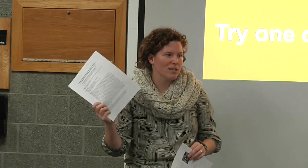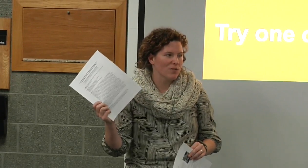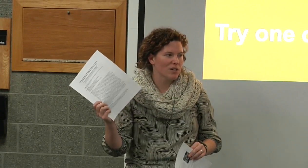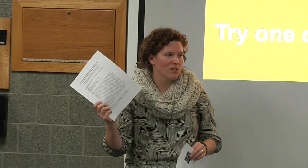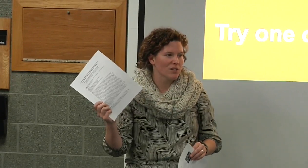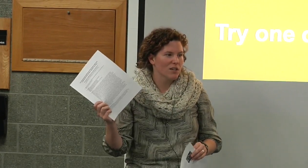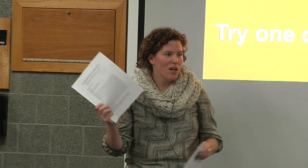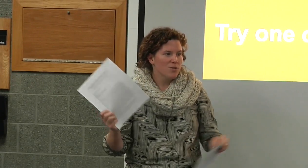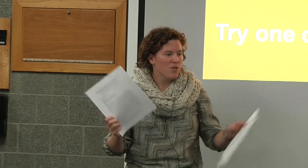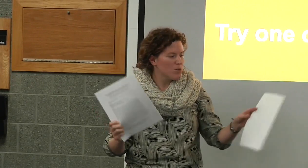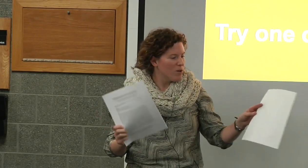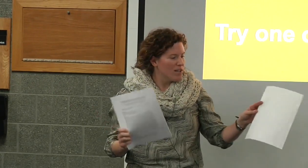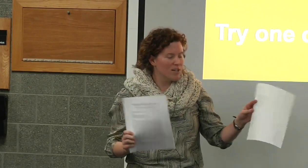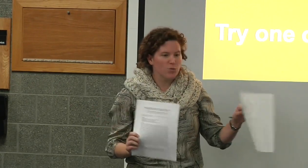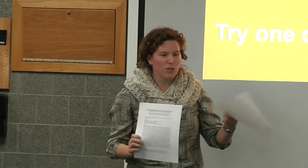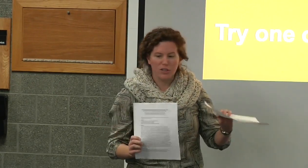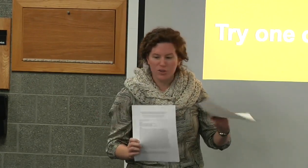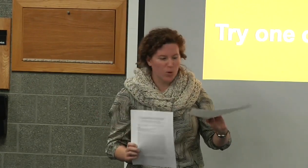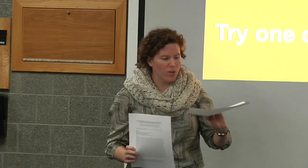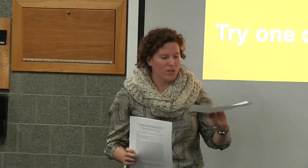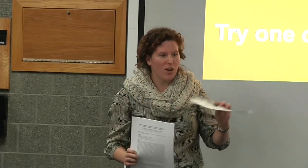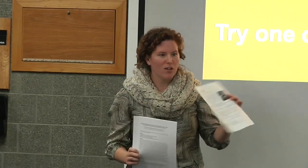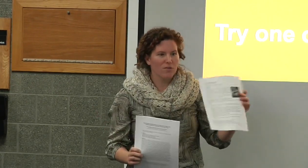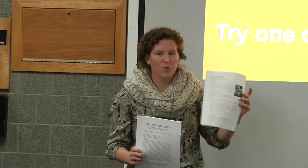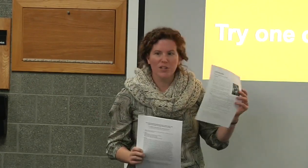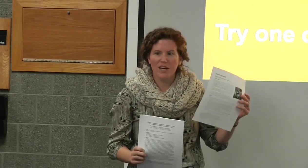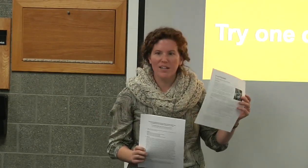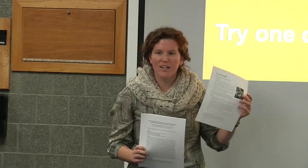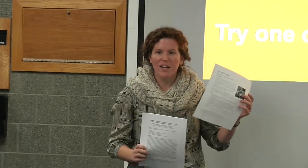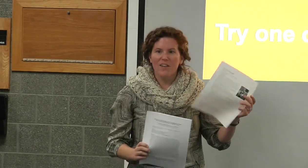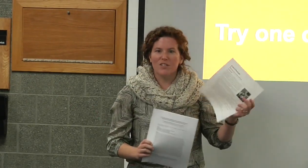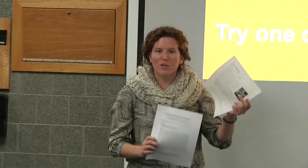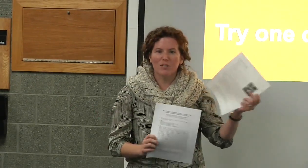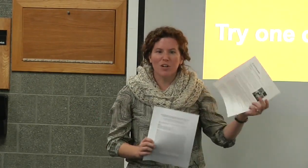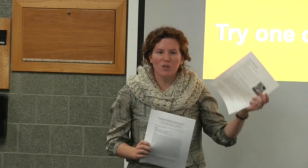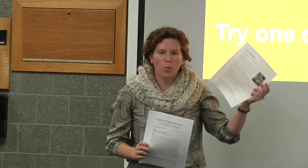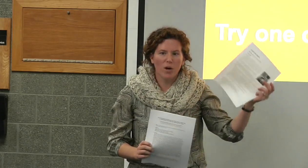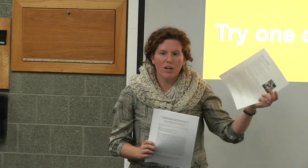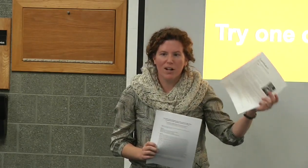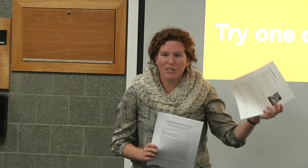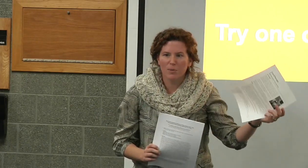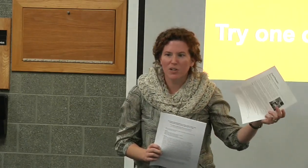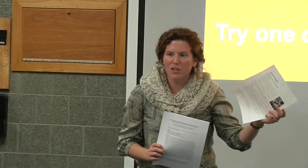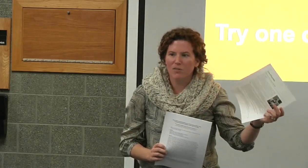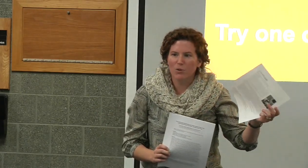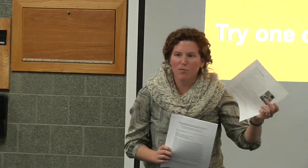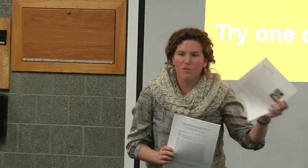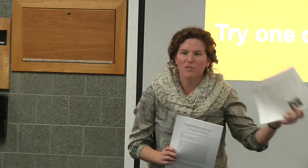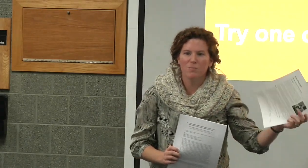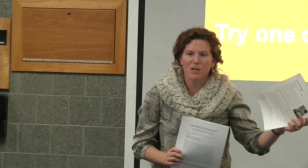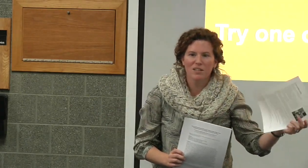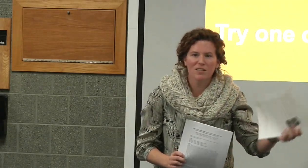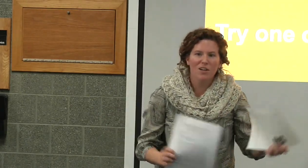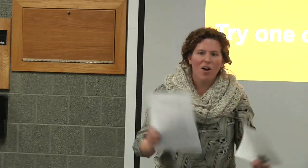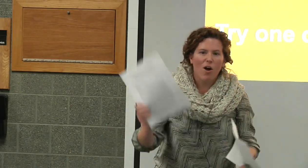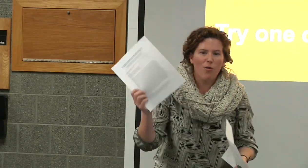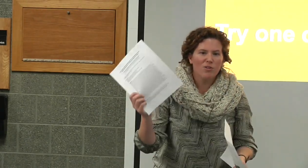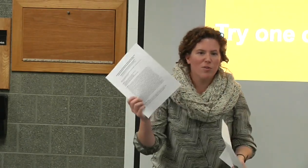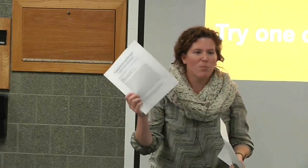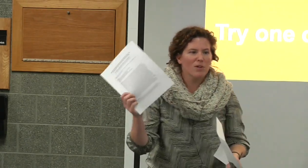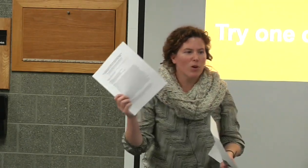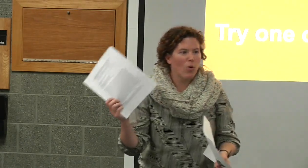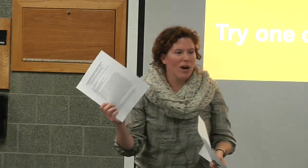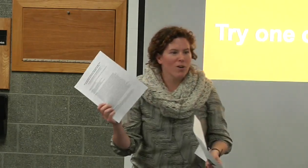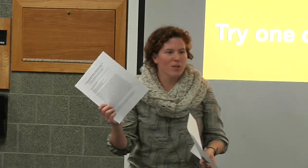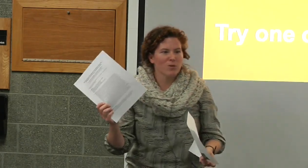of activities. So this one is really short that all of you are getting. This could be done in one class period if you had 50 minutes. Others